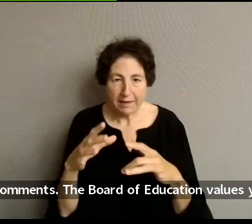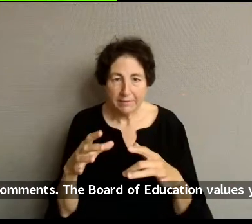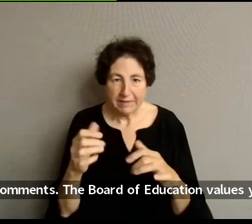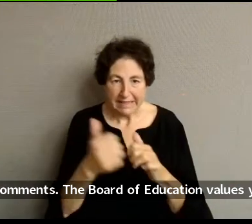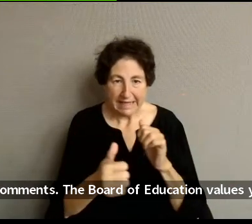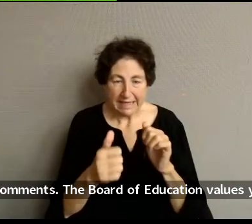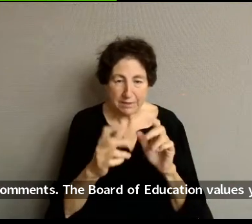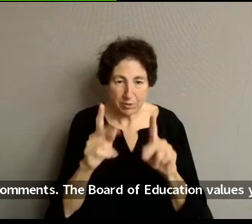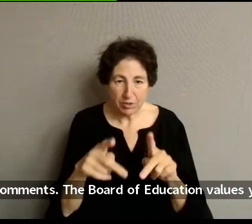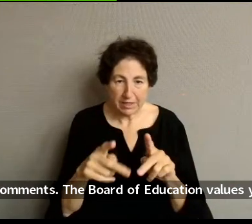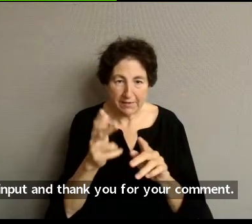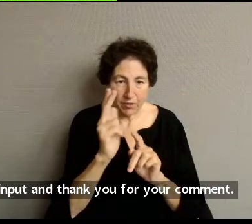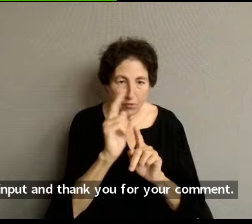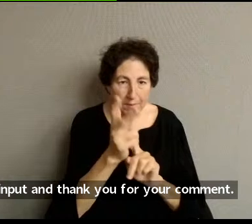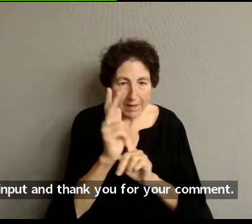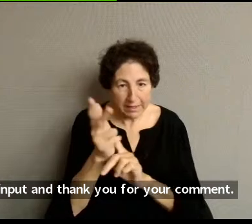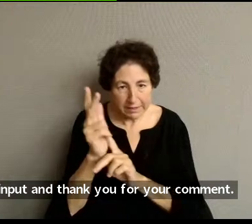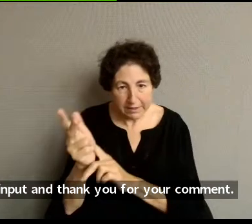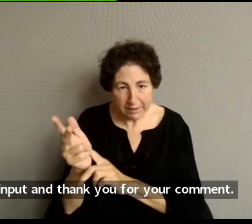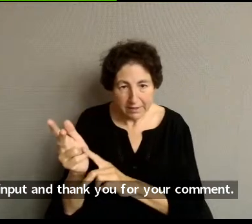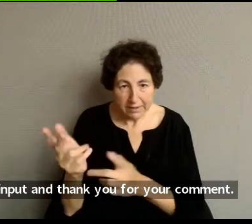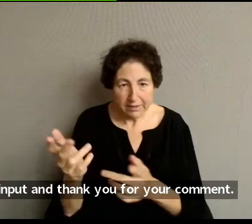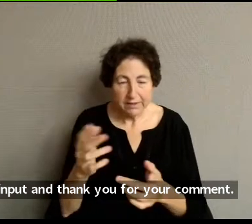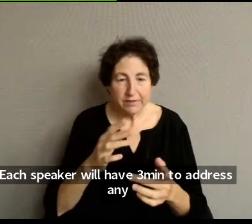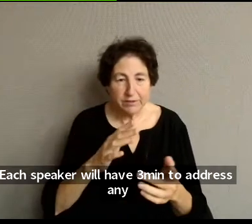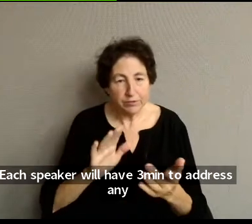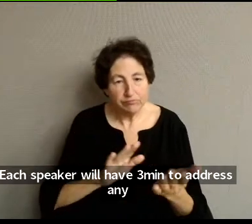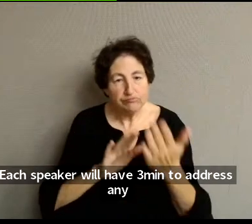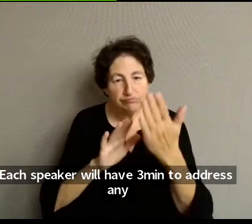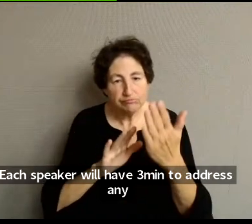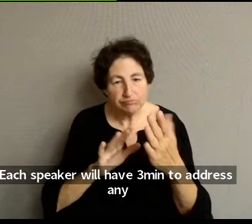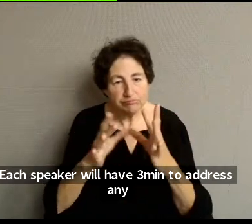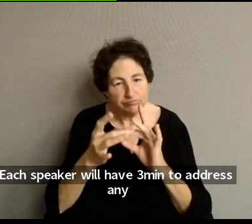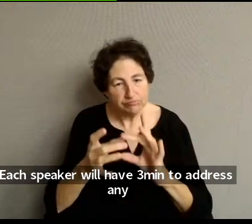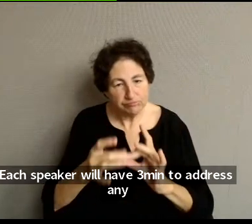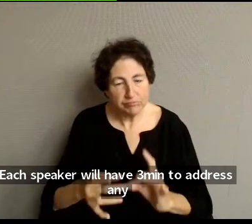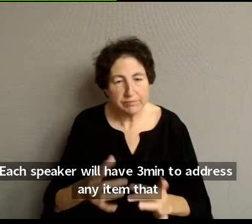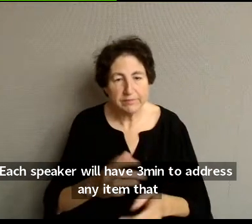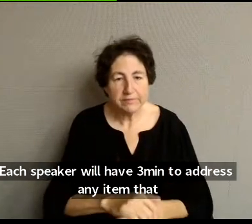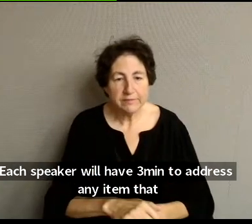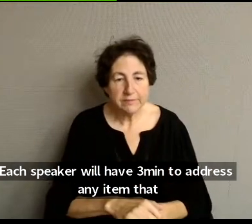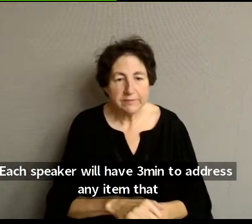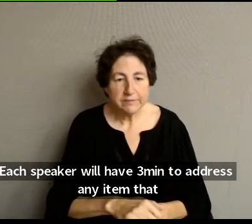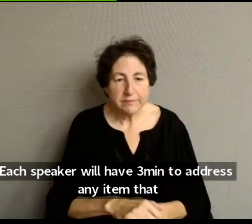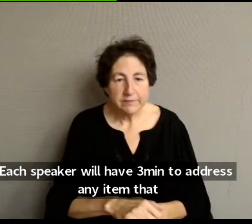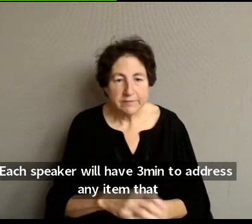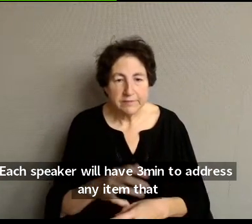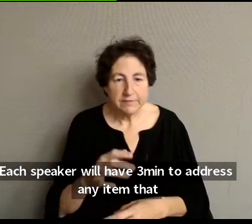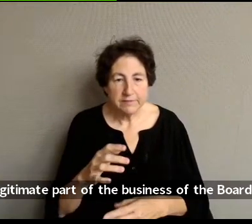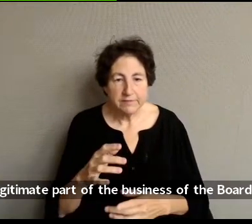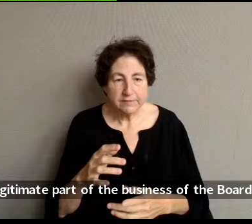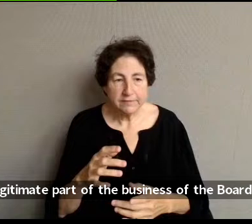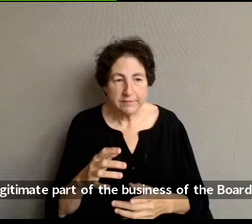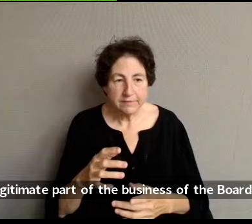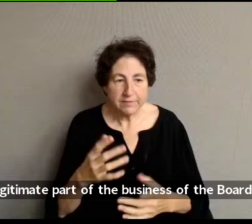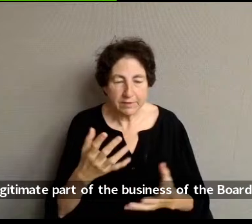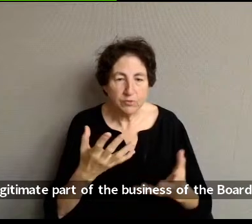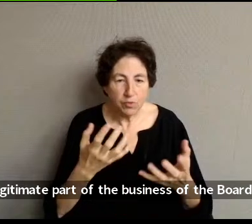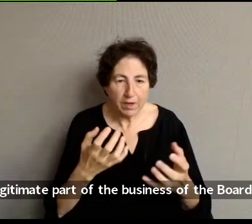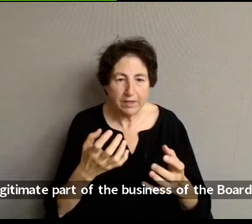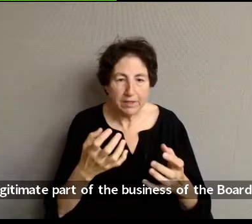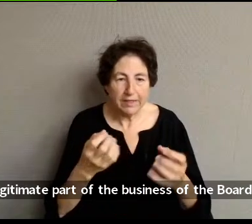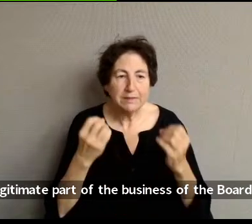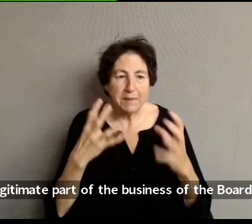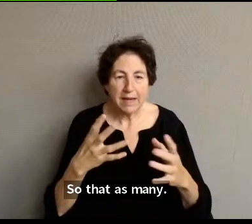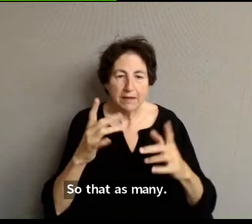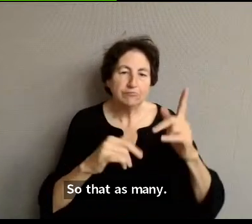have 3 minutes to address any item that is legitimate part of the business of the board, so that as many different